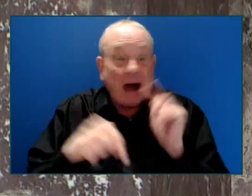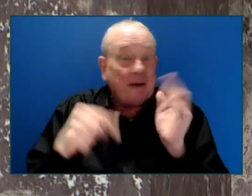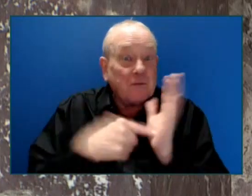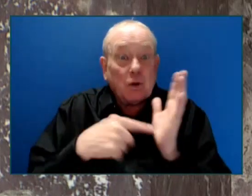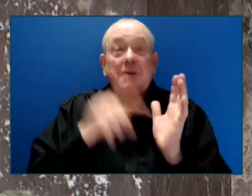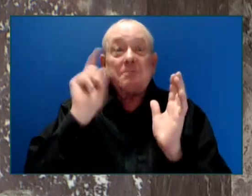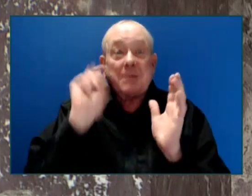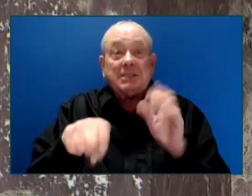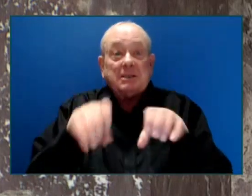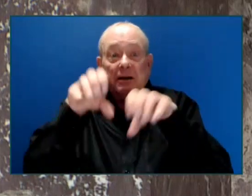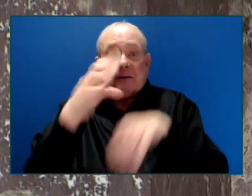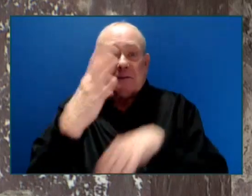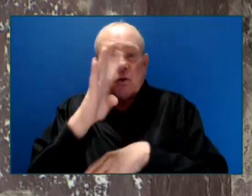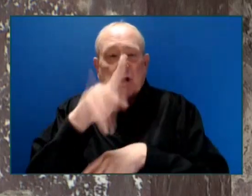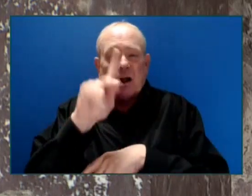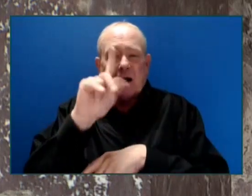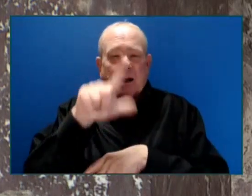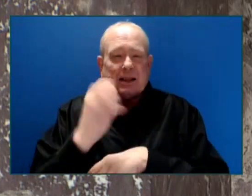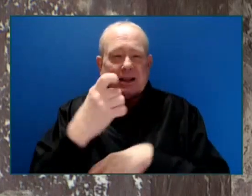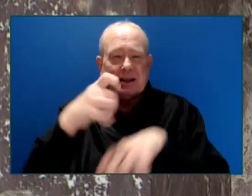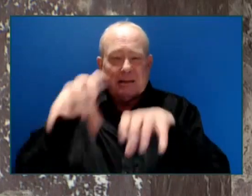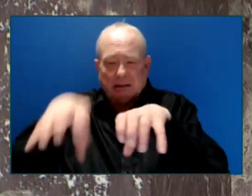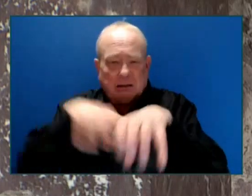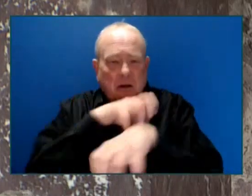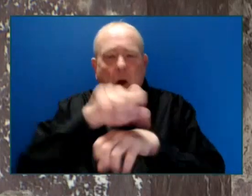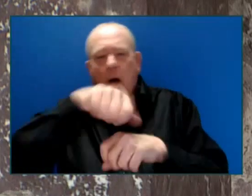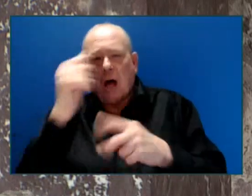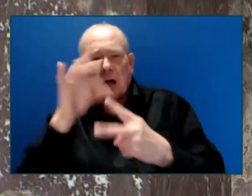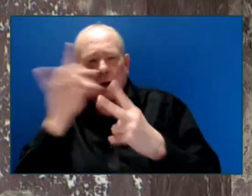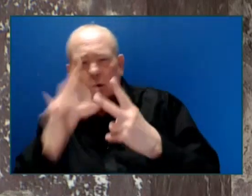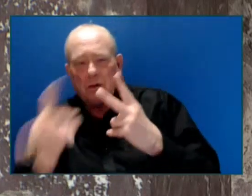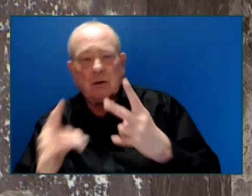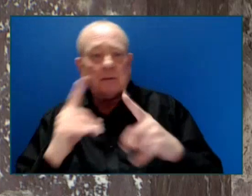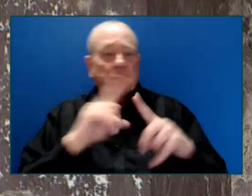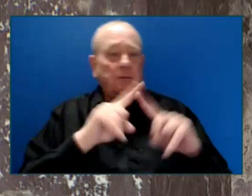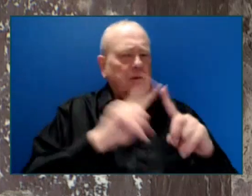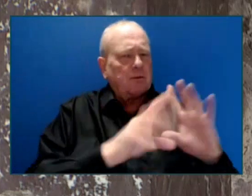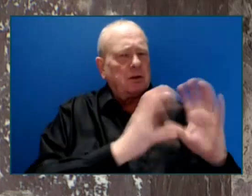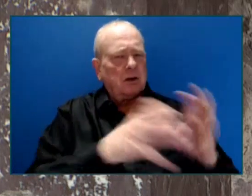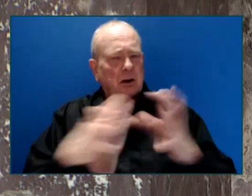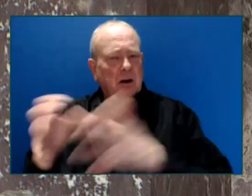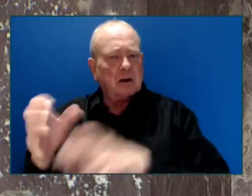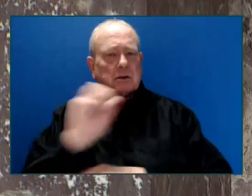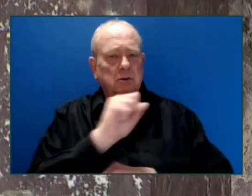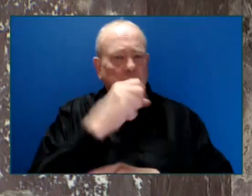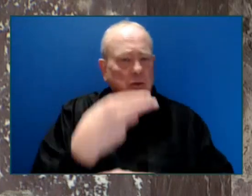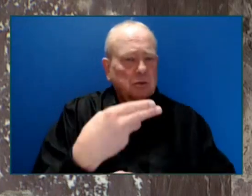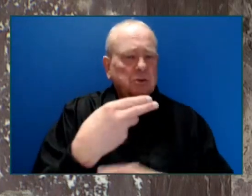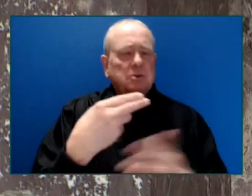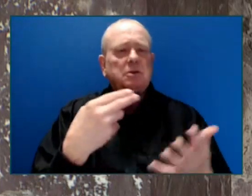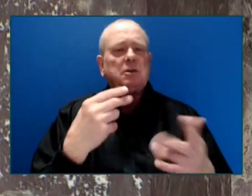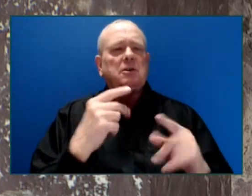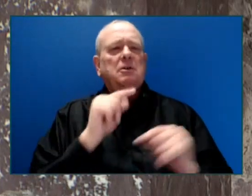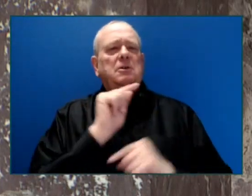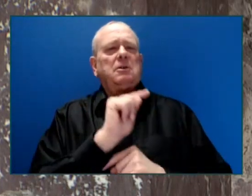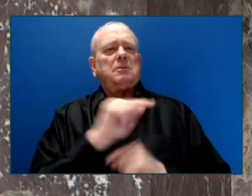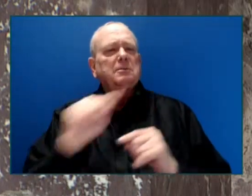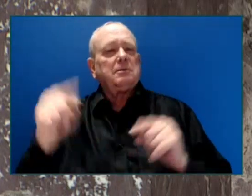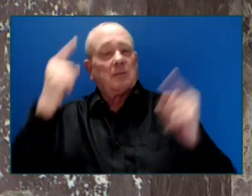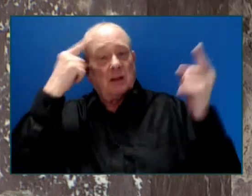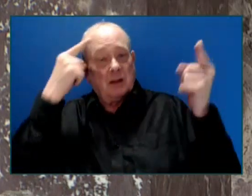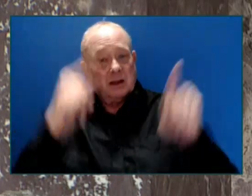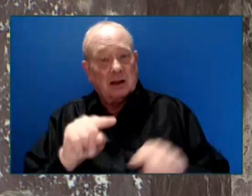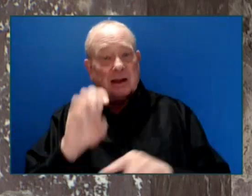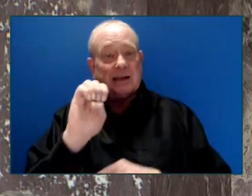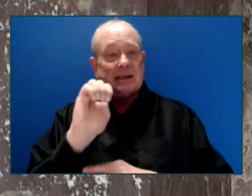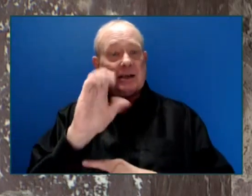there's been stakeholders that have come out in favour. And the member may know Neil Moody who's the CEO of the Canadian Home Builders. He said there's so many cases